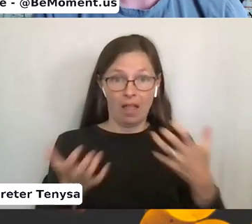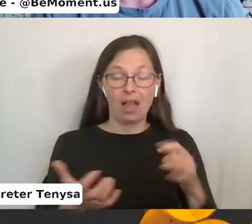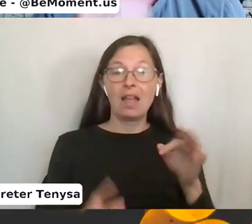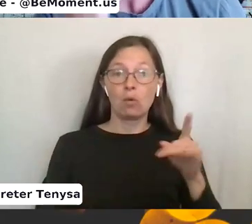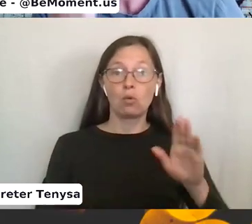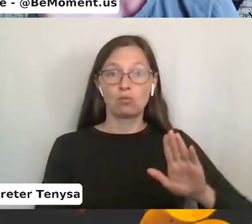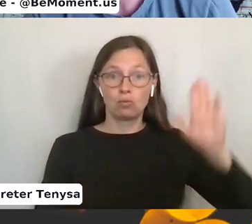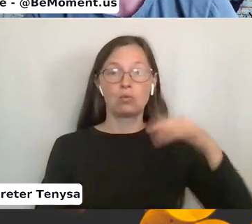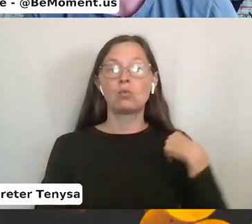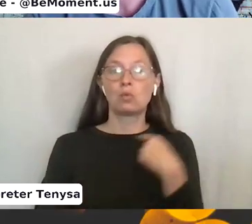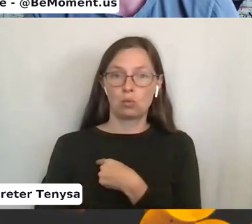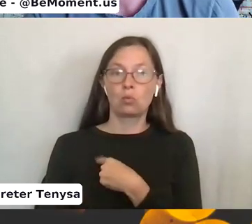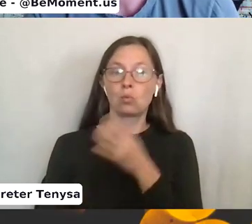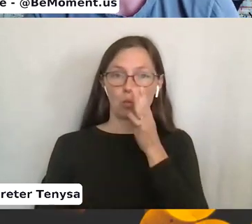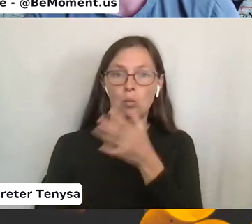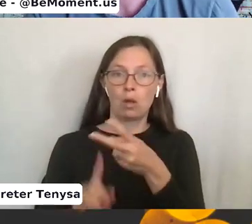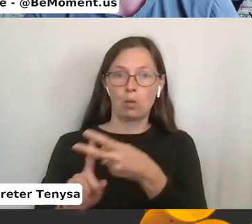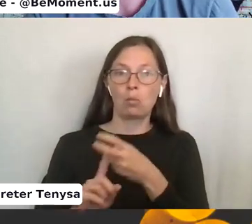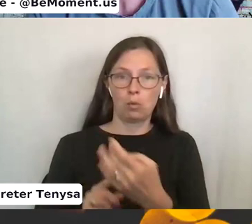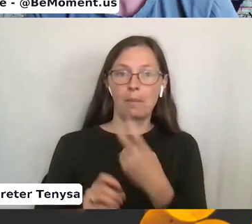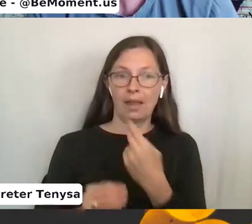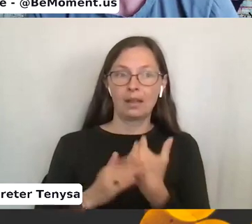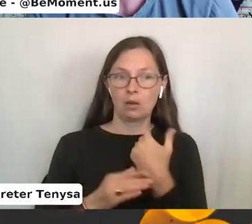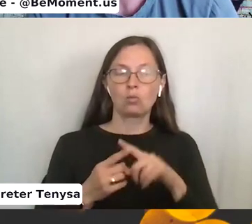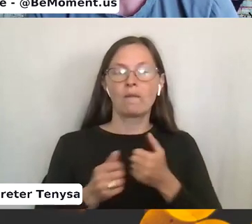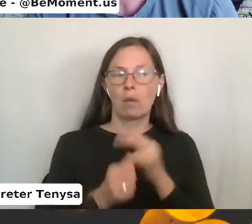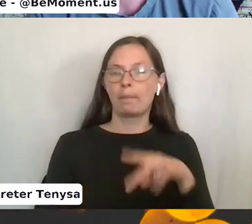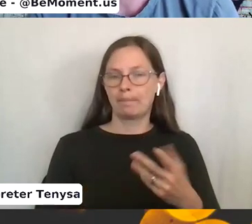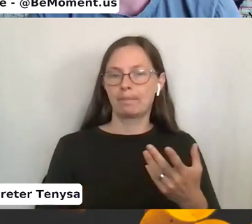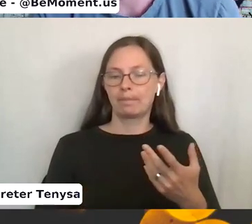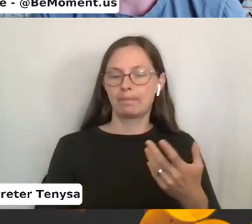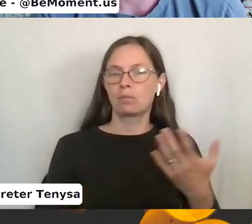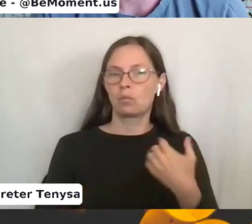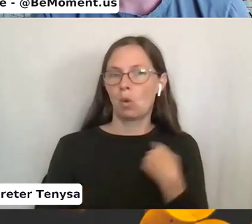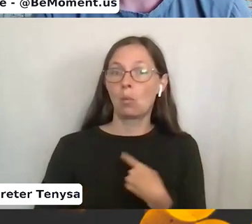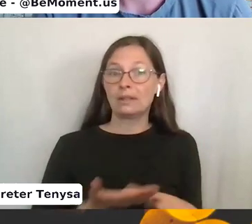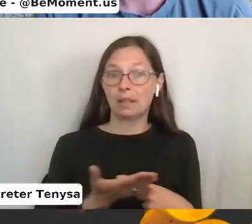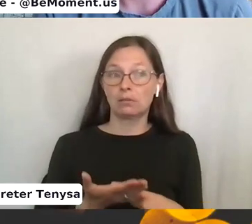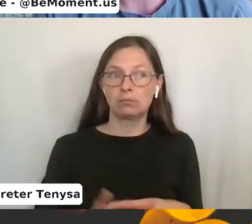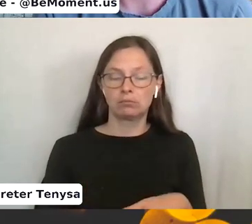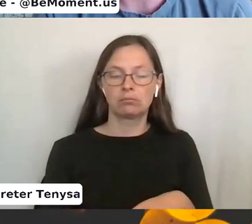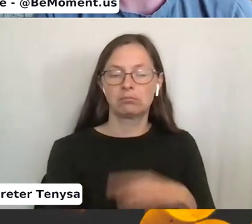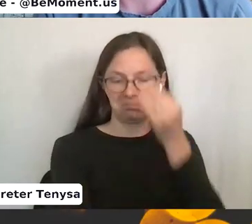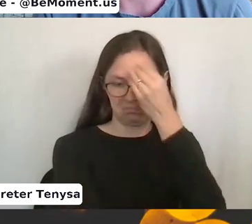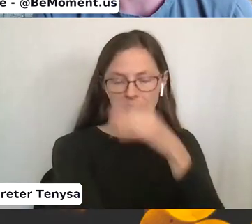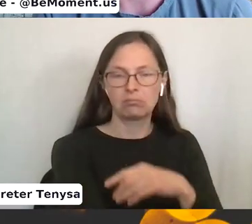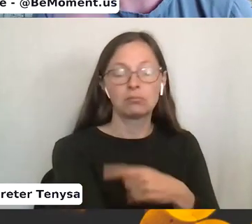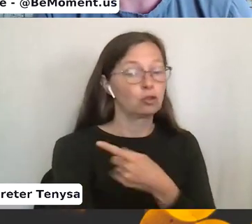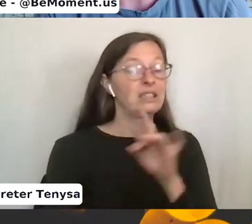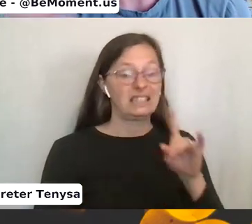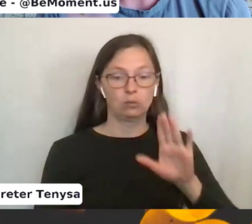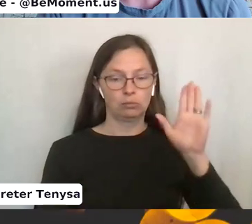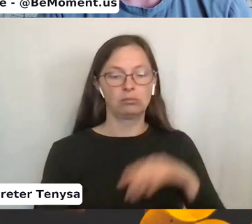raised, we will be bringing you back in to follow up on what we discussed. Just so her hand is raised.